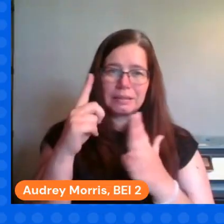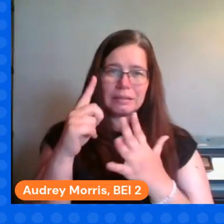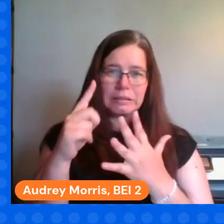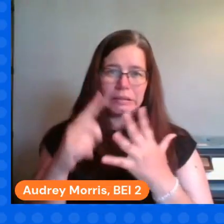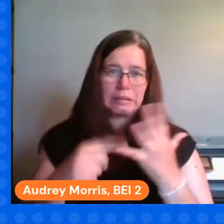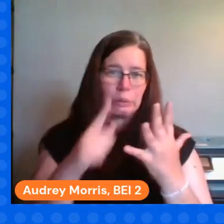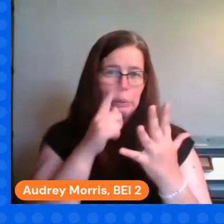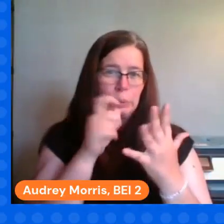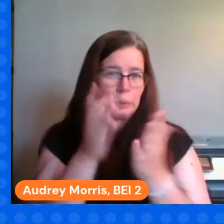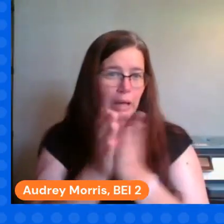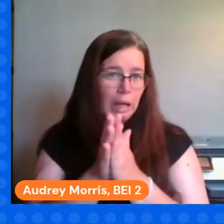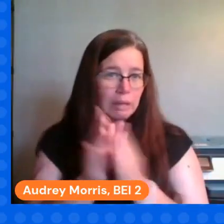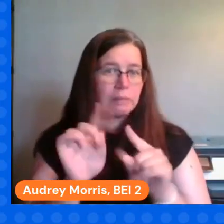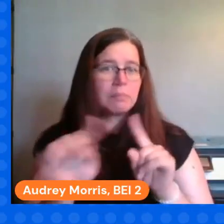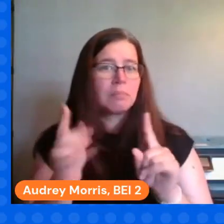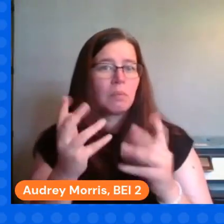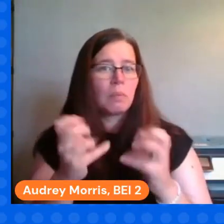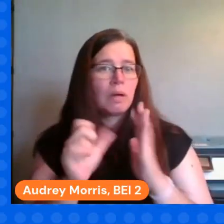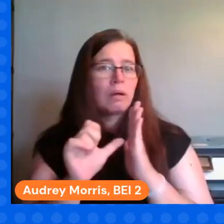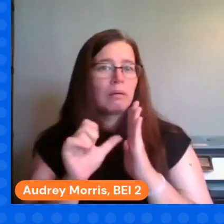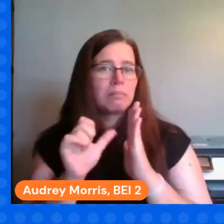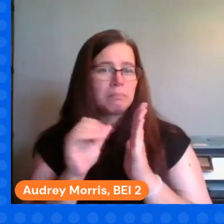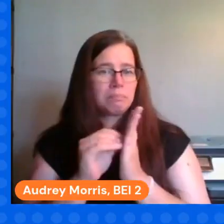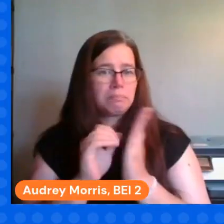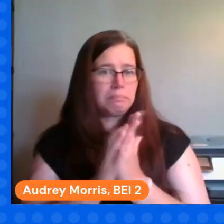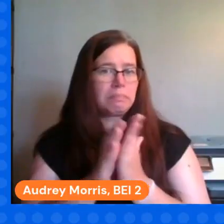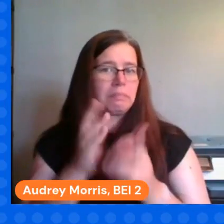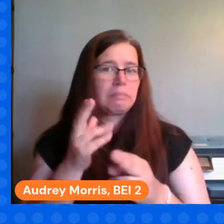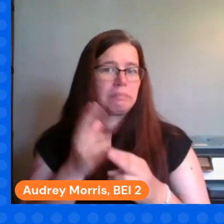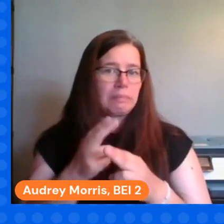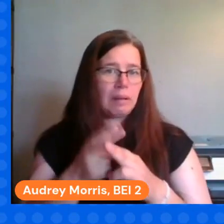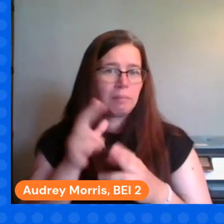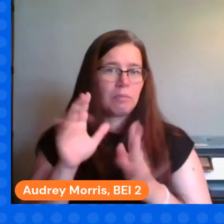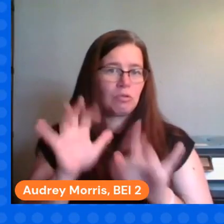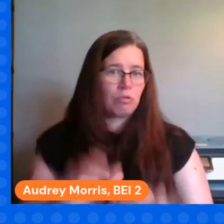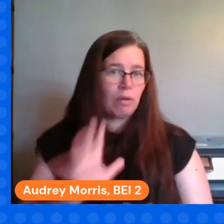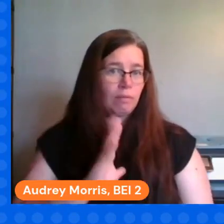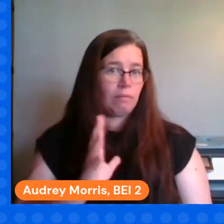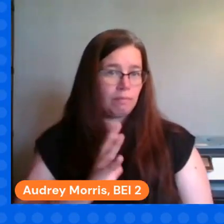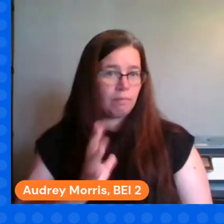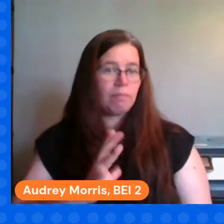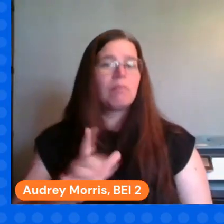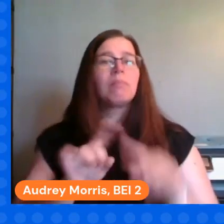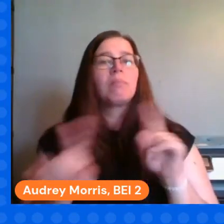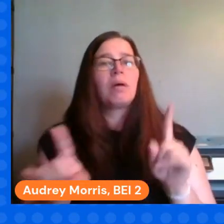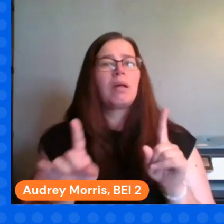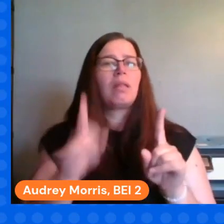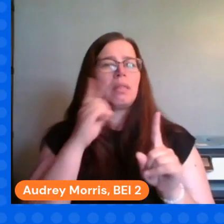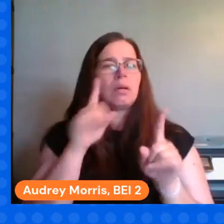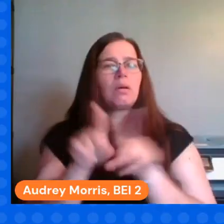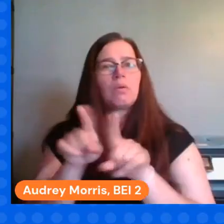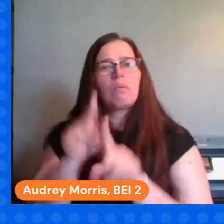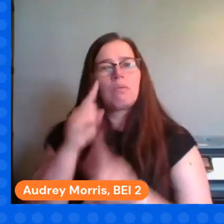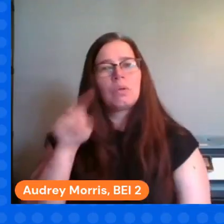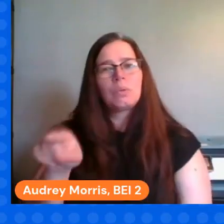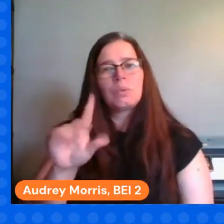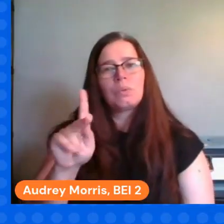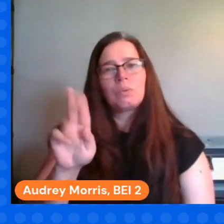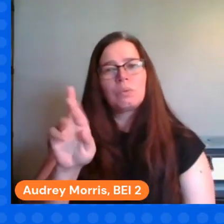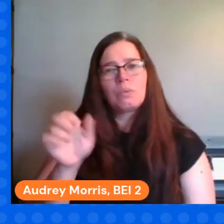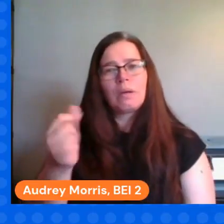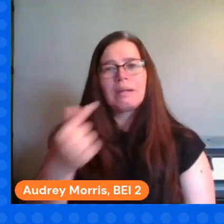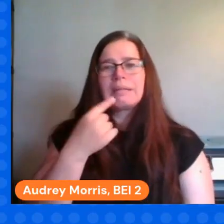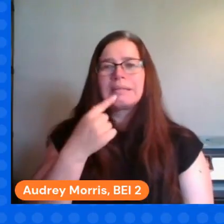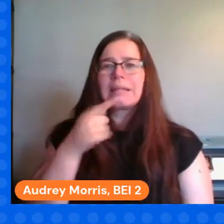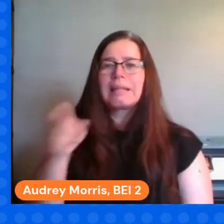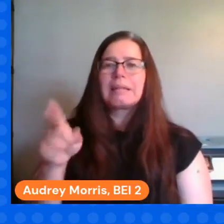want to emphasize that in the chat, I'll be glad. And I think that's also for you, Craig. Is there an extension to